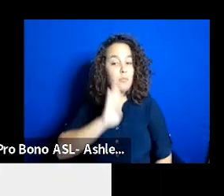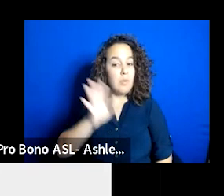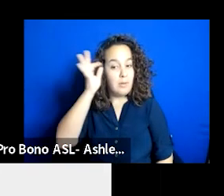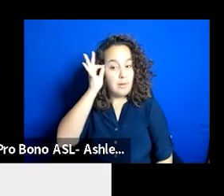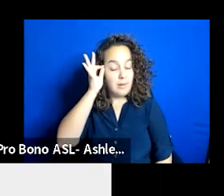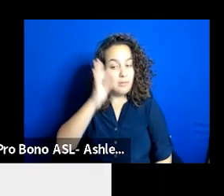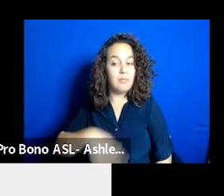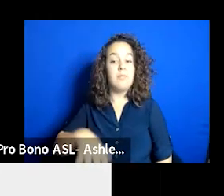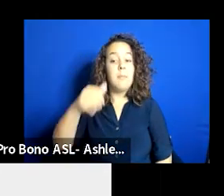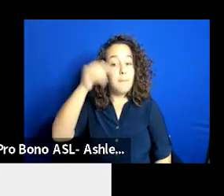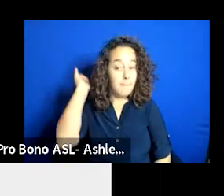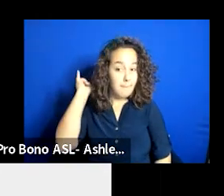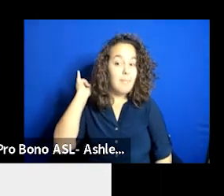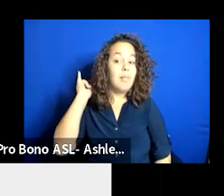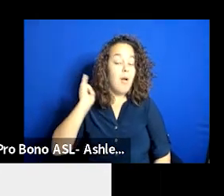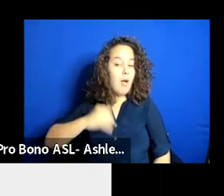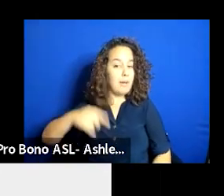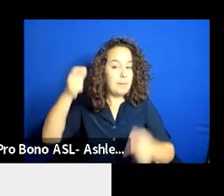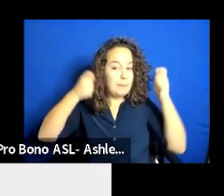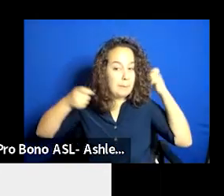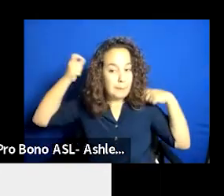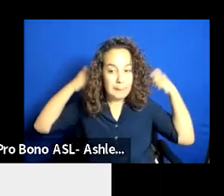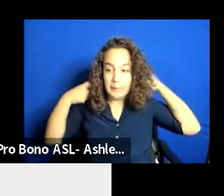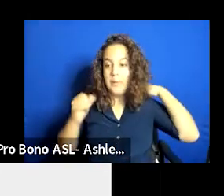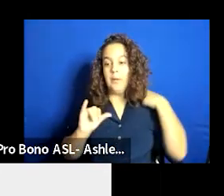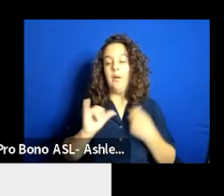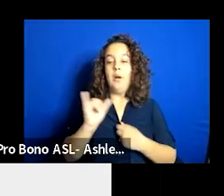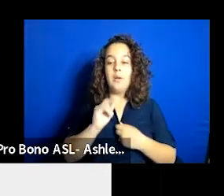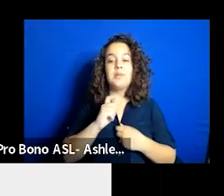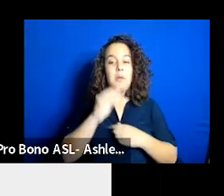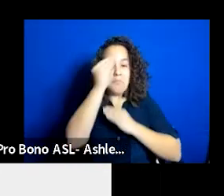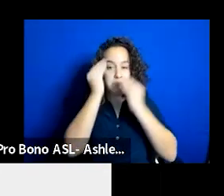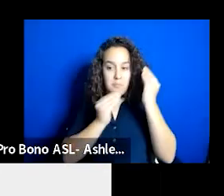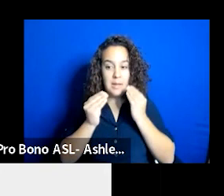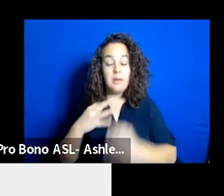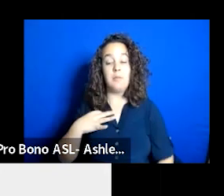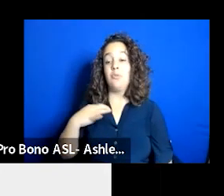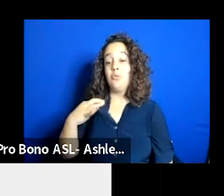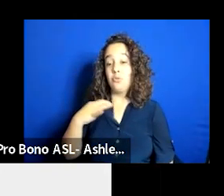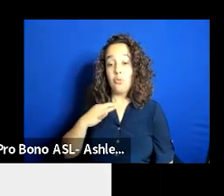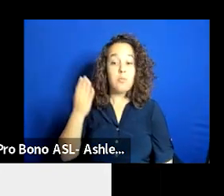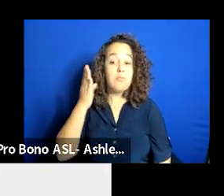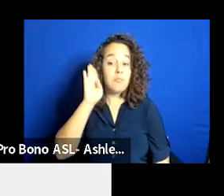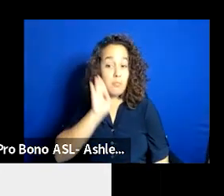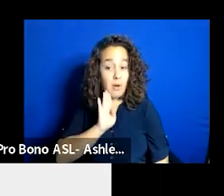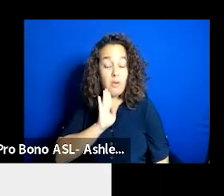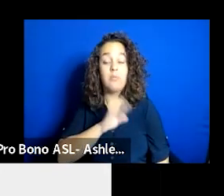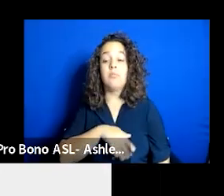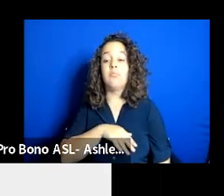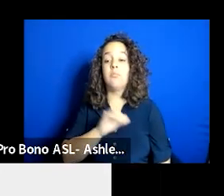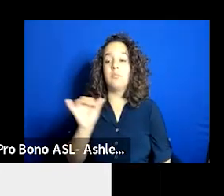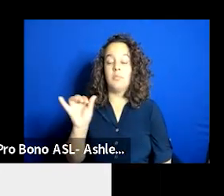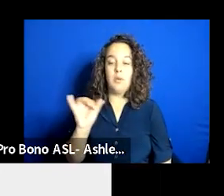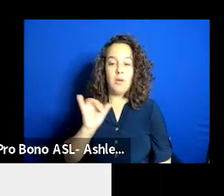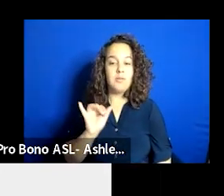red lipstick and little other makeup. My shirt is brown with various